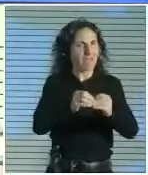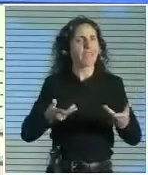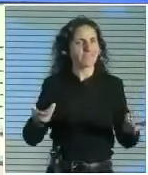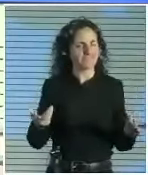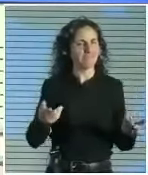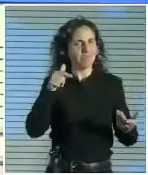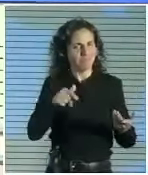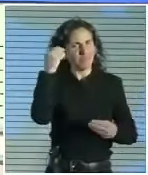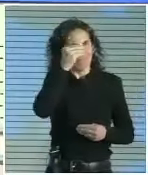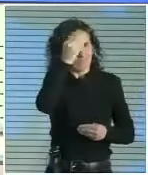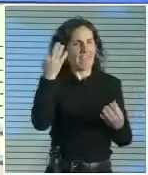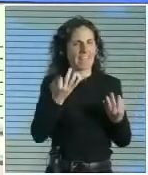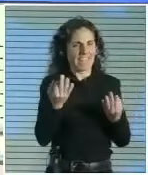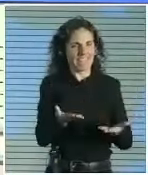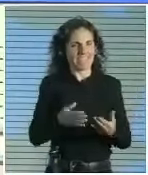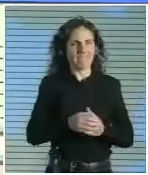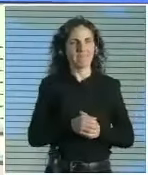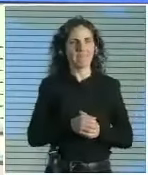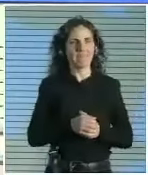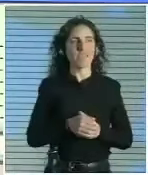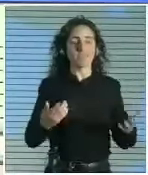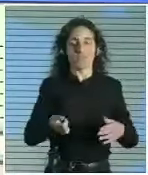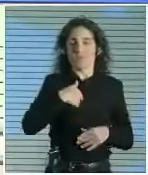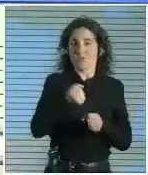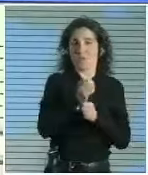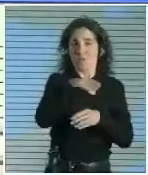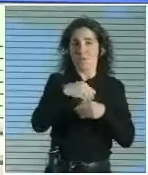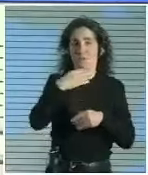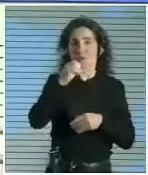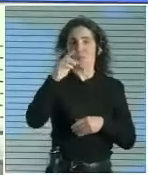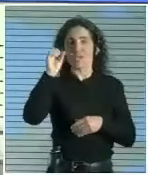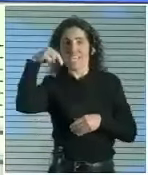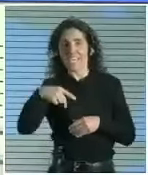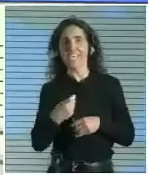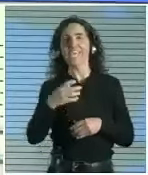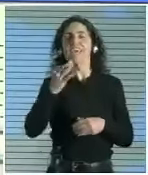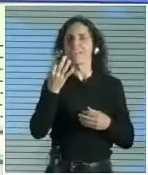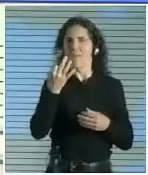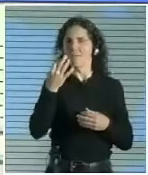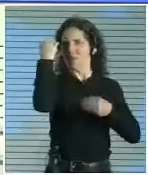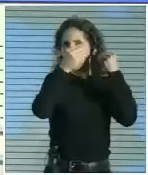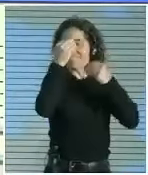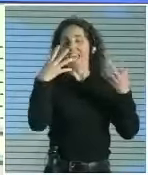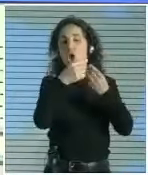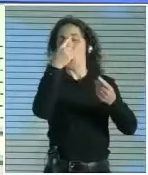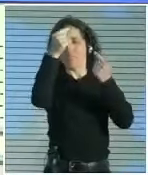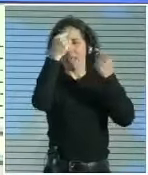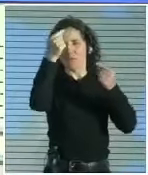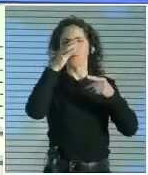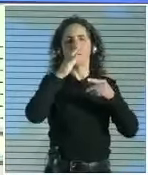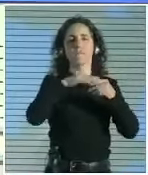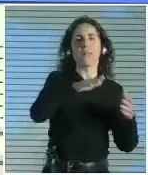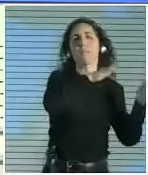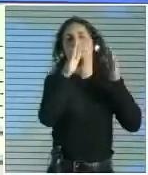approach to how can we educate the accommodations in taking this next step. And I think this is a great example where we can work